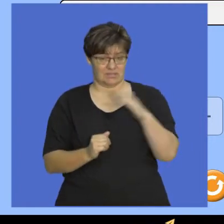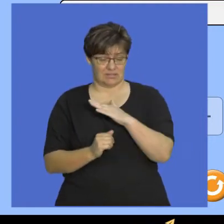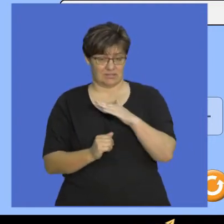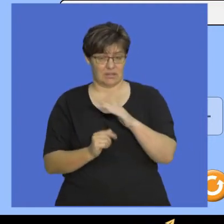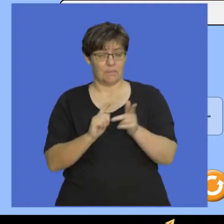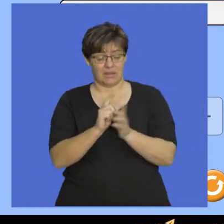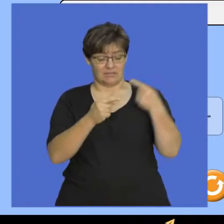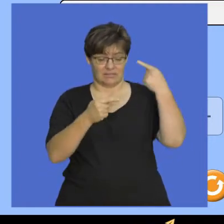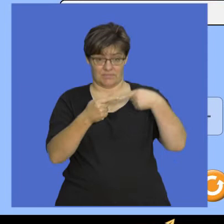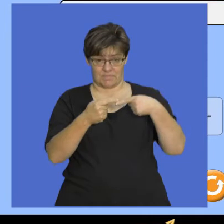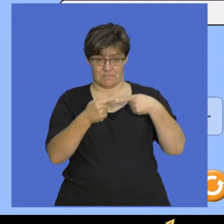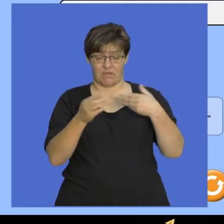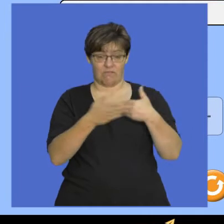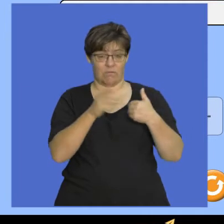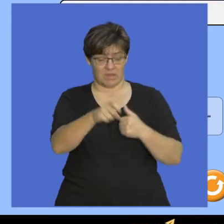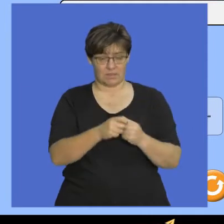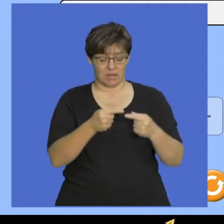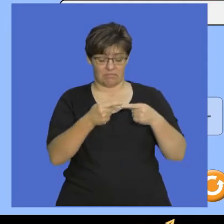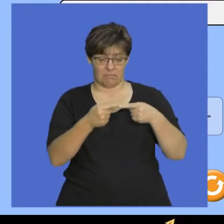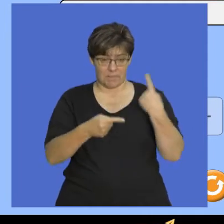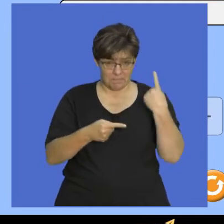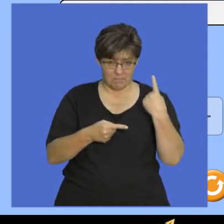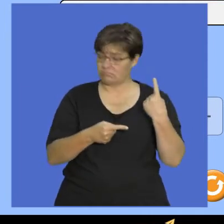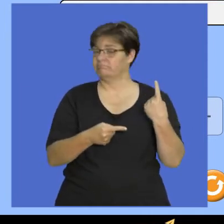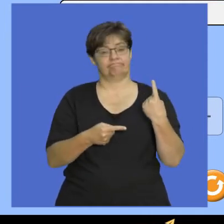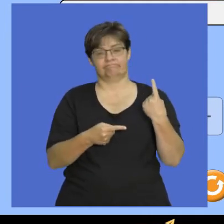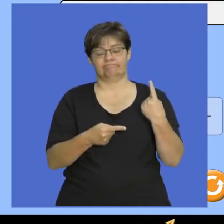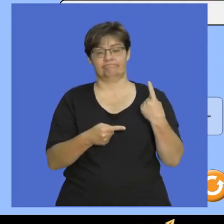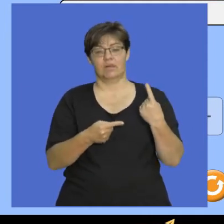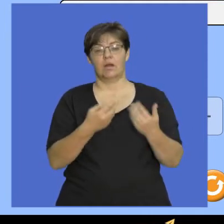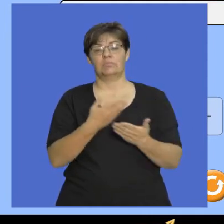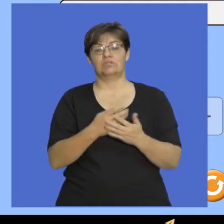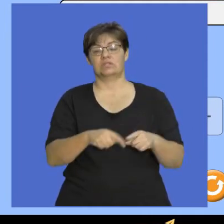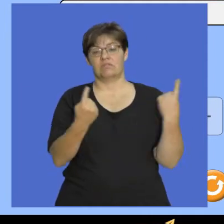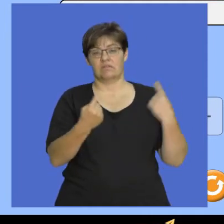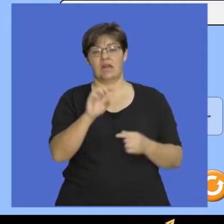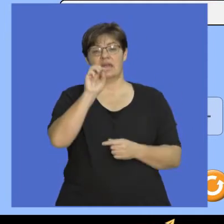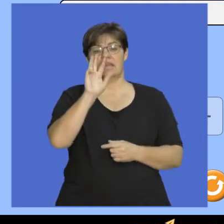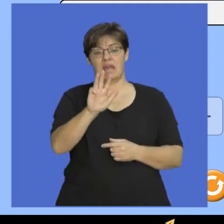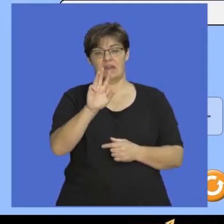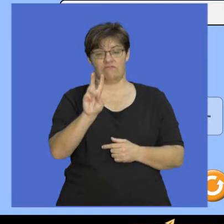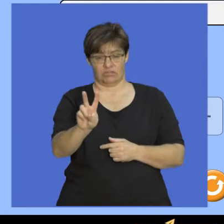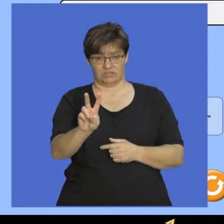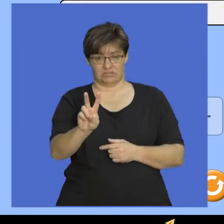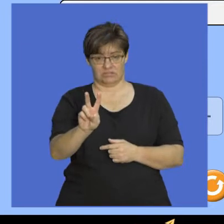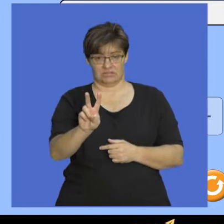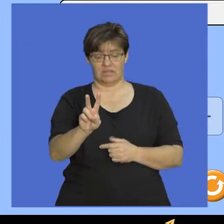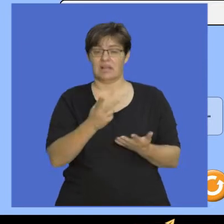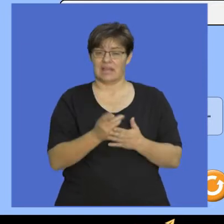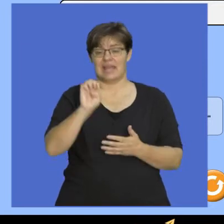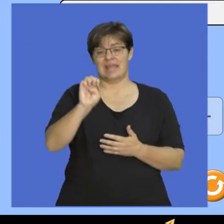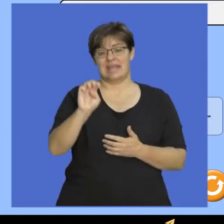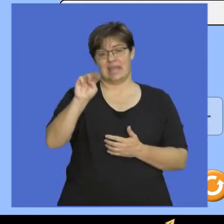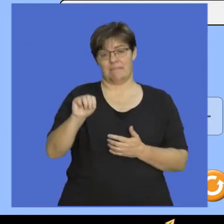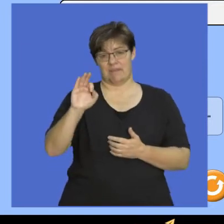circuit is complete. But if we decide to break the circuit, there's a potential difference of 9 volts, which is actually the